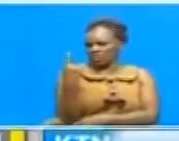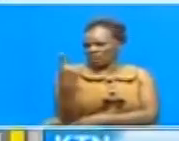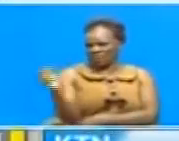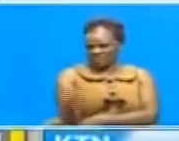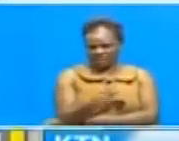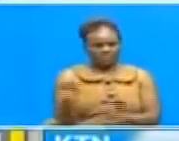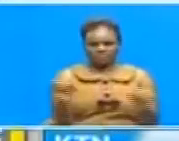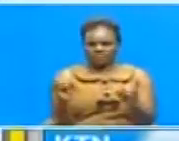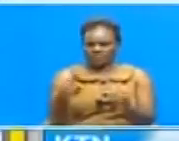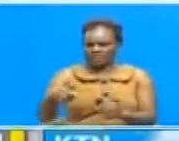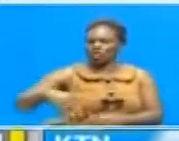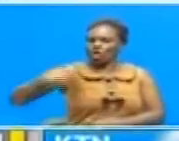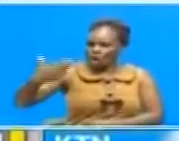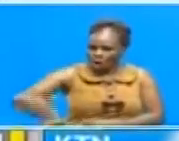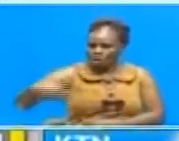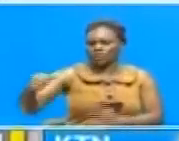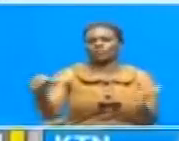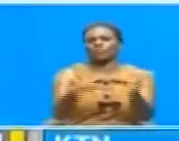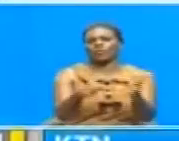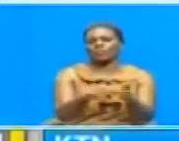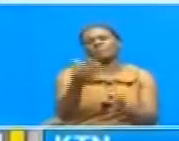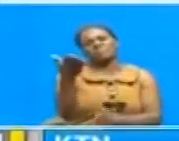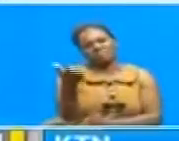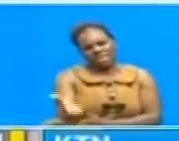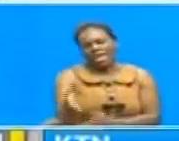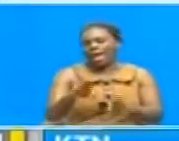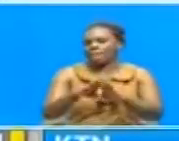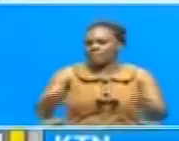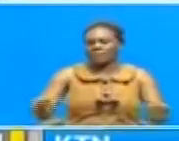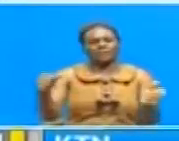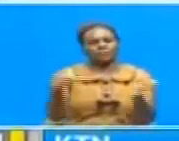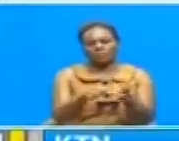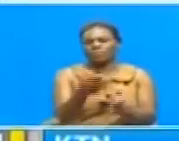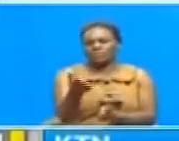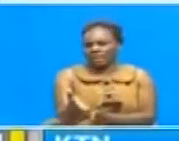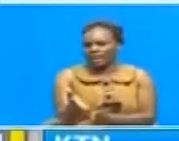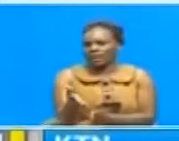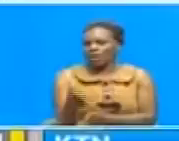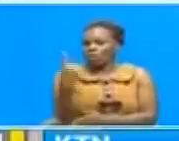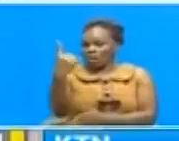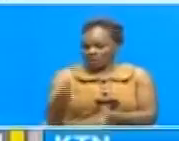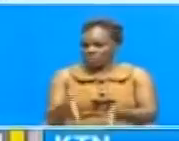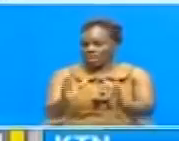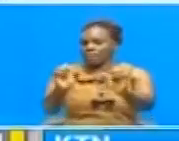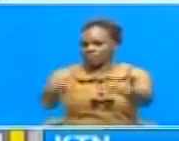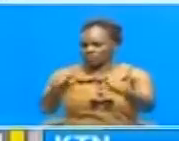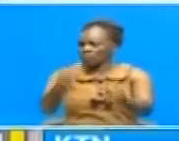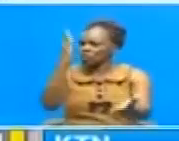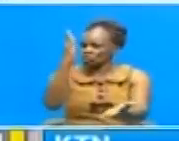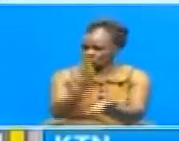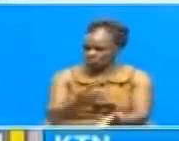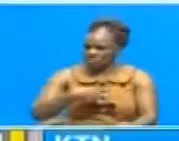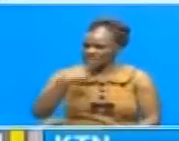1 month. It's a perennial problem. Yes, it is a problem that has been there for a very long time. And in one way or the other, sincerely